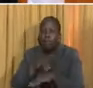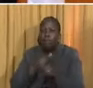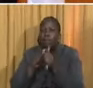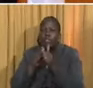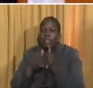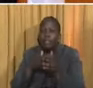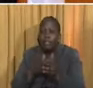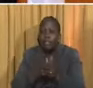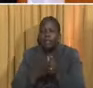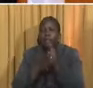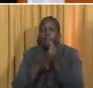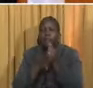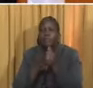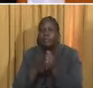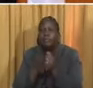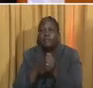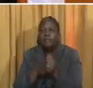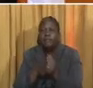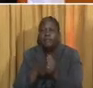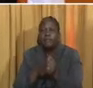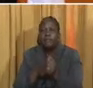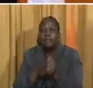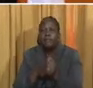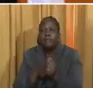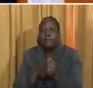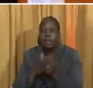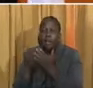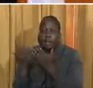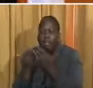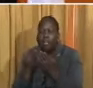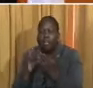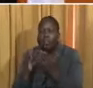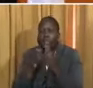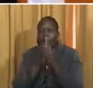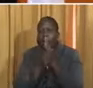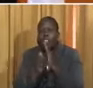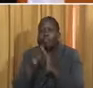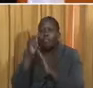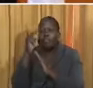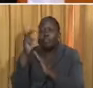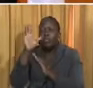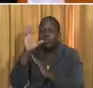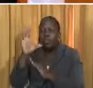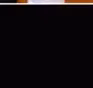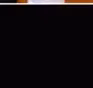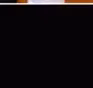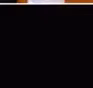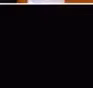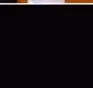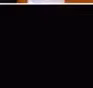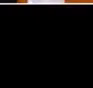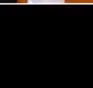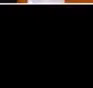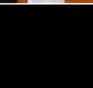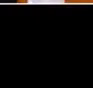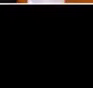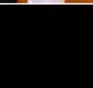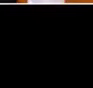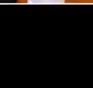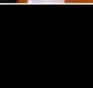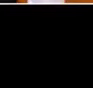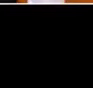accountability. A reading of Article 257(4), the role of IEBC is to